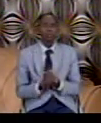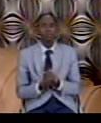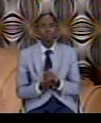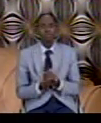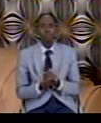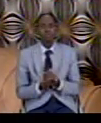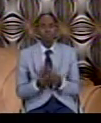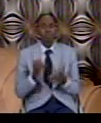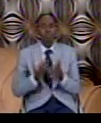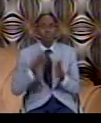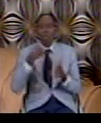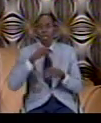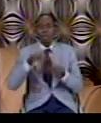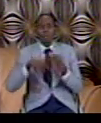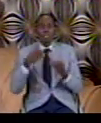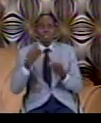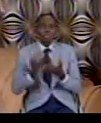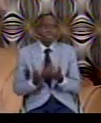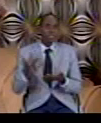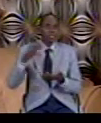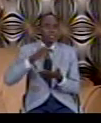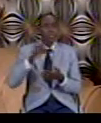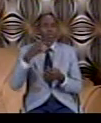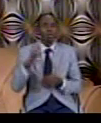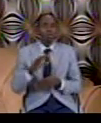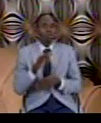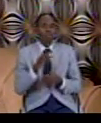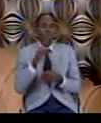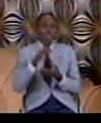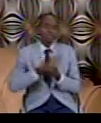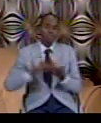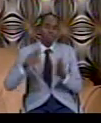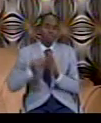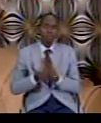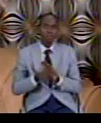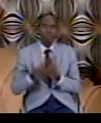He's talking about the riches of righteousness,